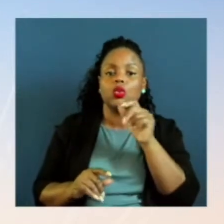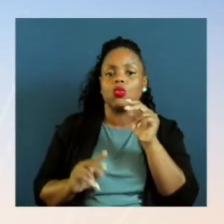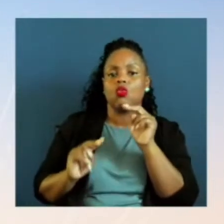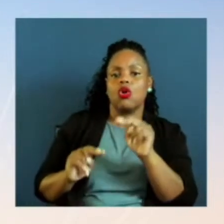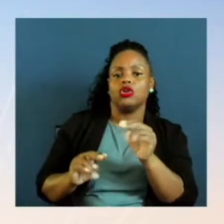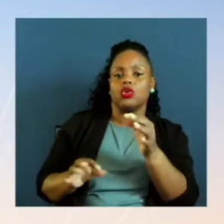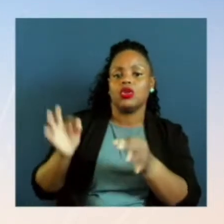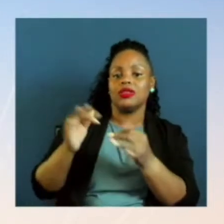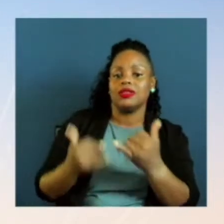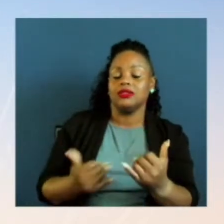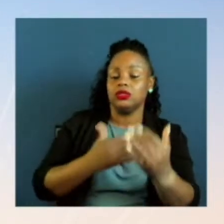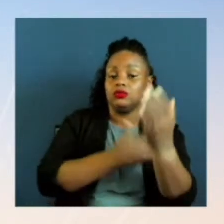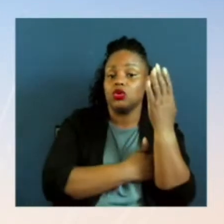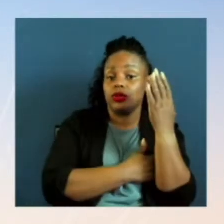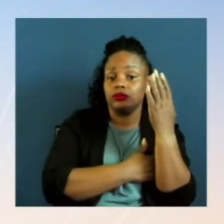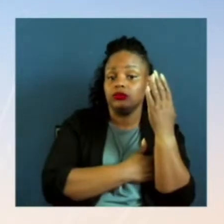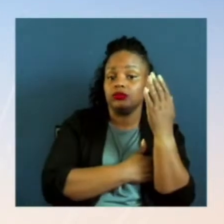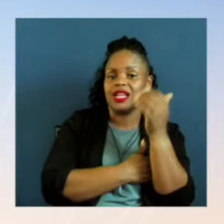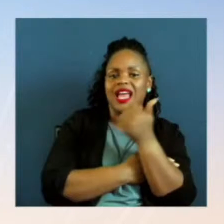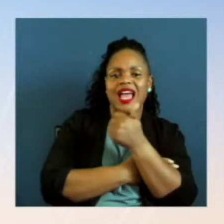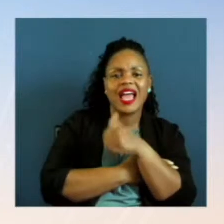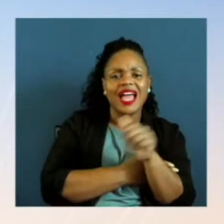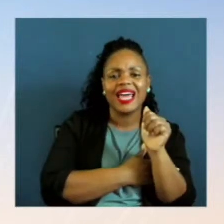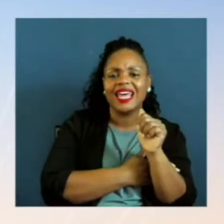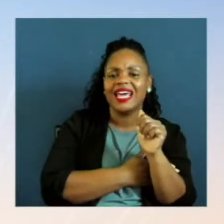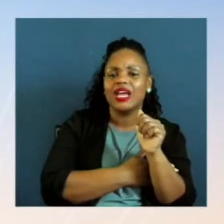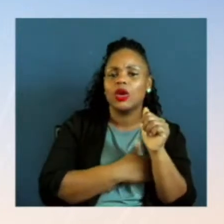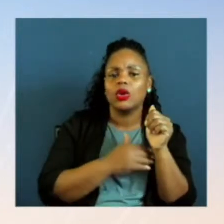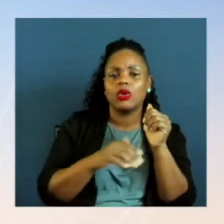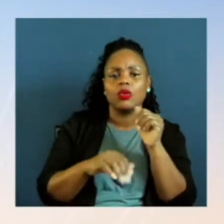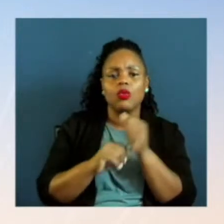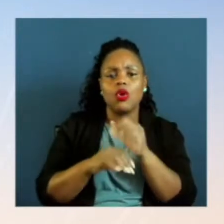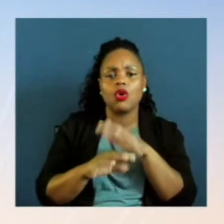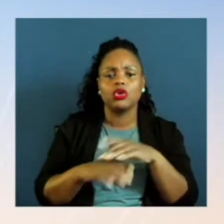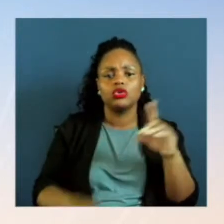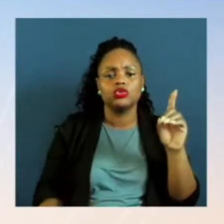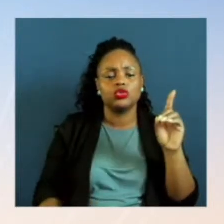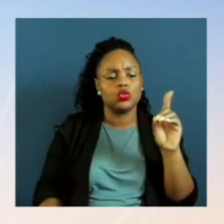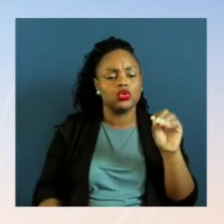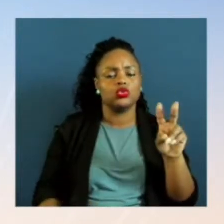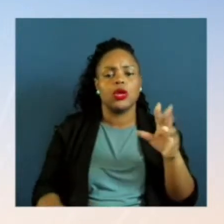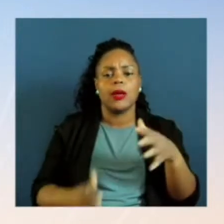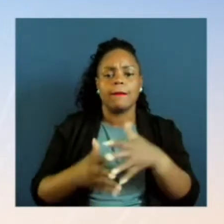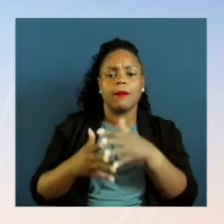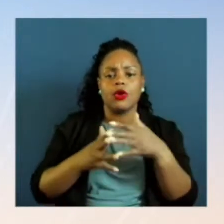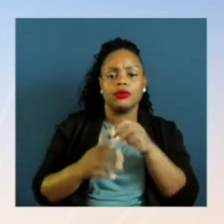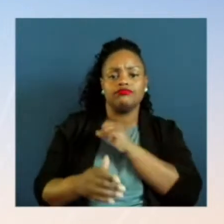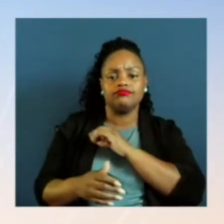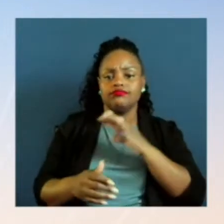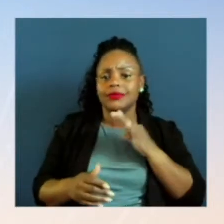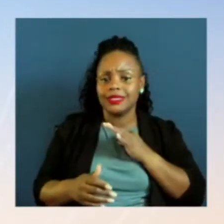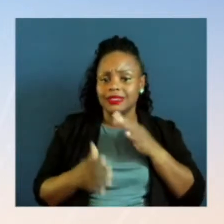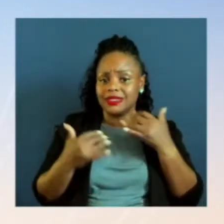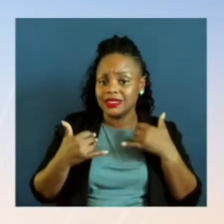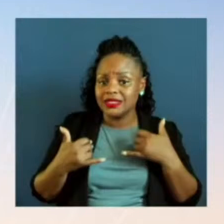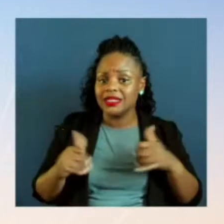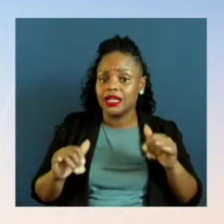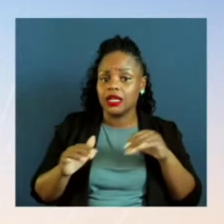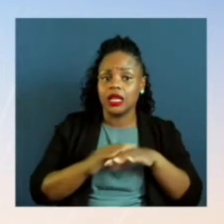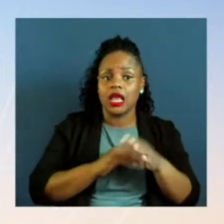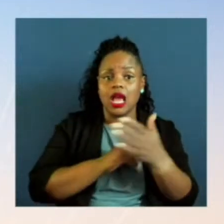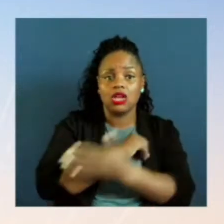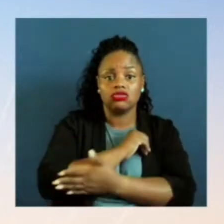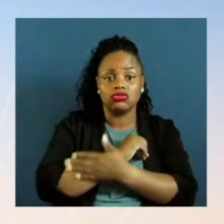to 200 American citizens who were in the country or are still in the country? Do you believe they still are, or what's the latest